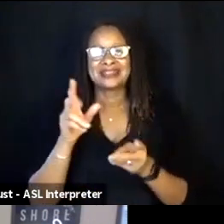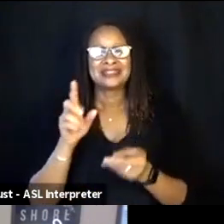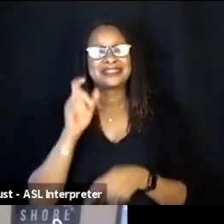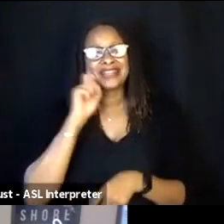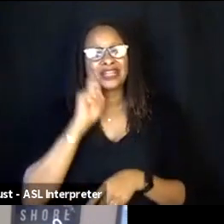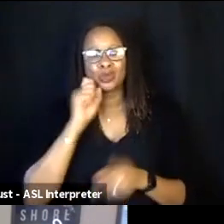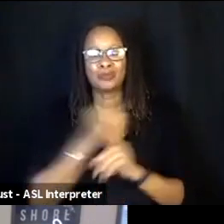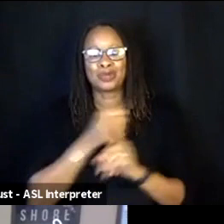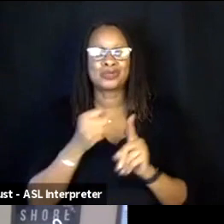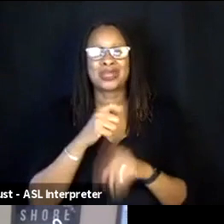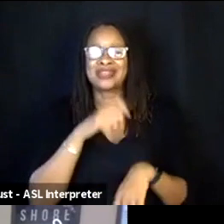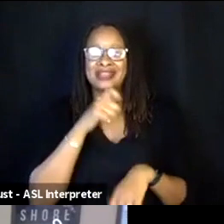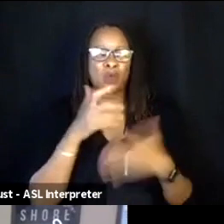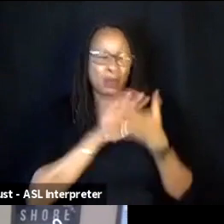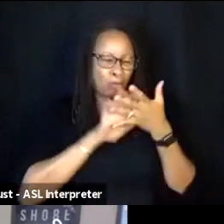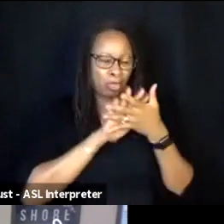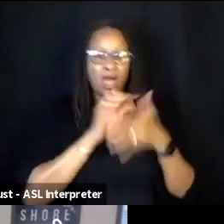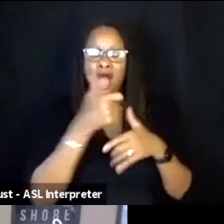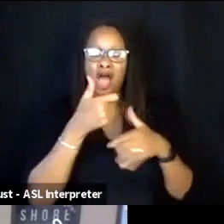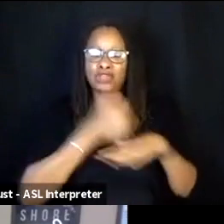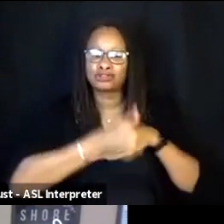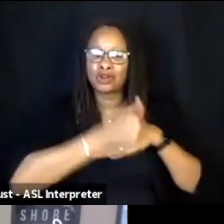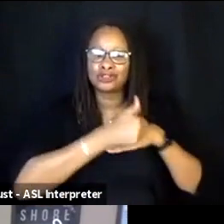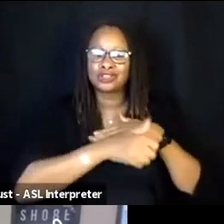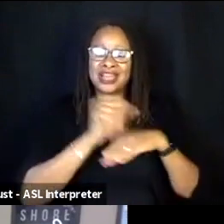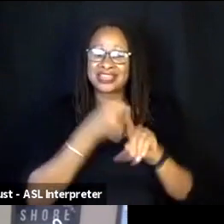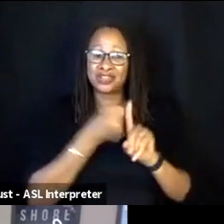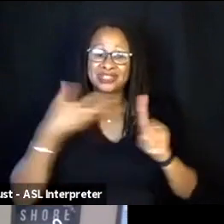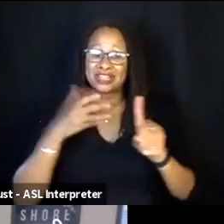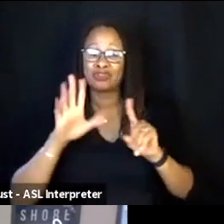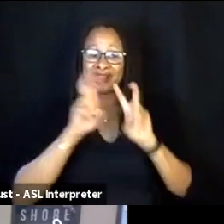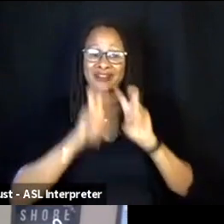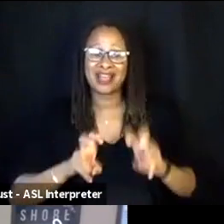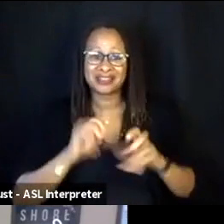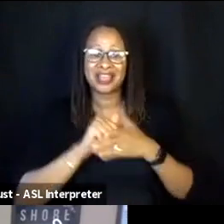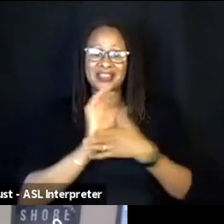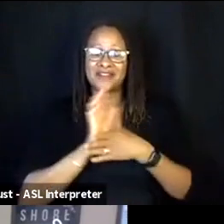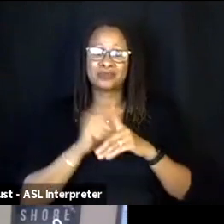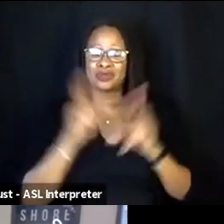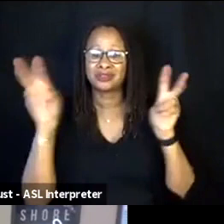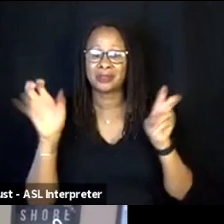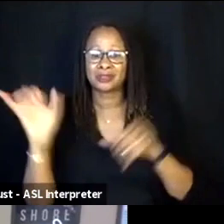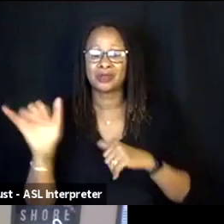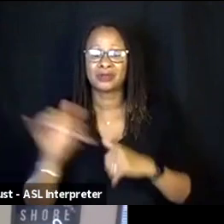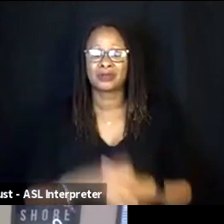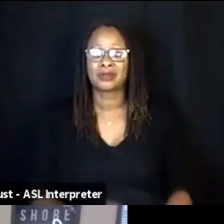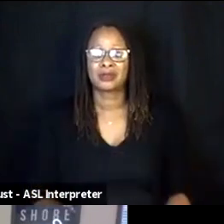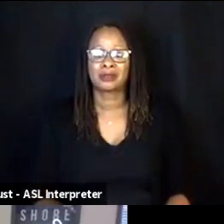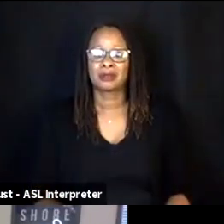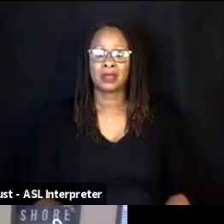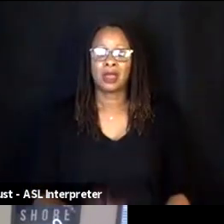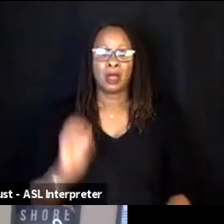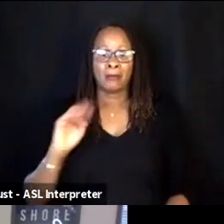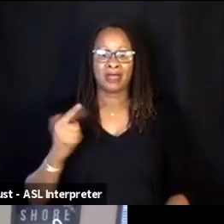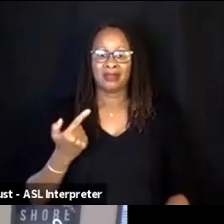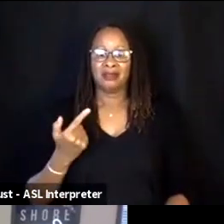charges." So can you extend your analysis in the film to these topics as well? Oh my goodness. Well, thank